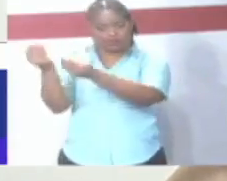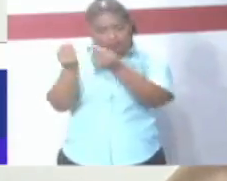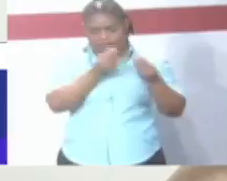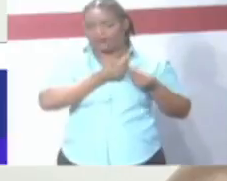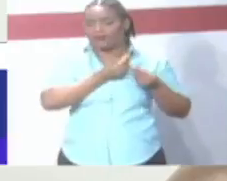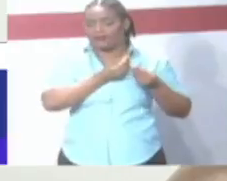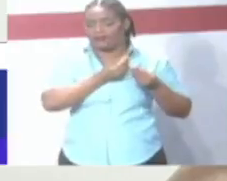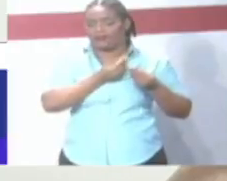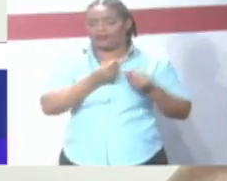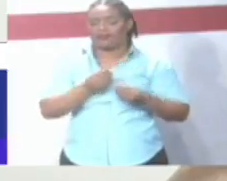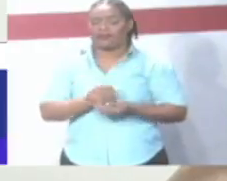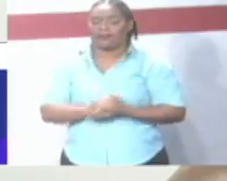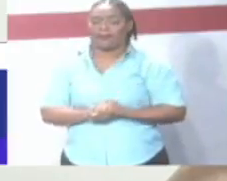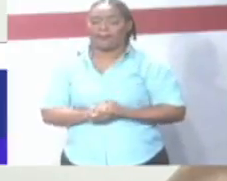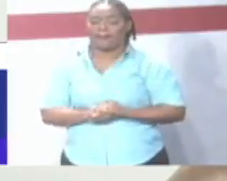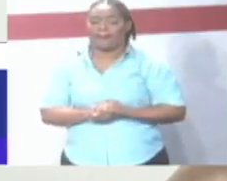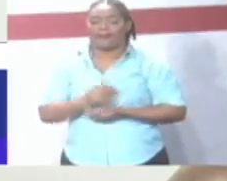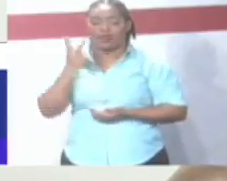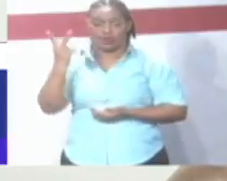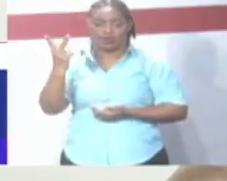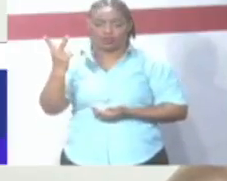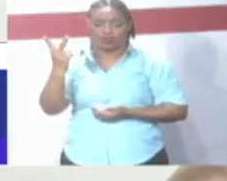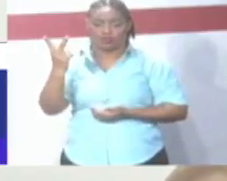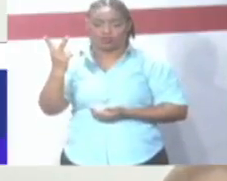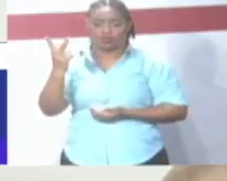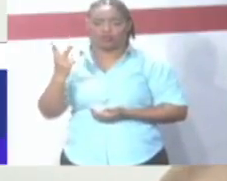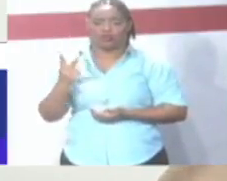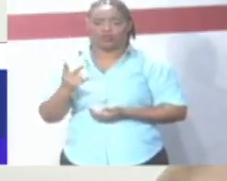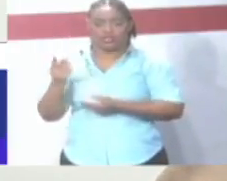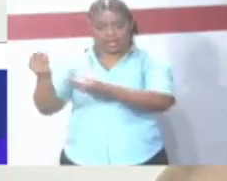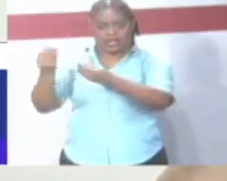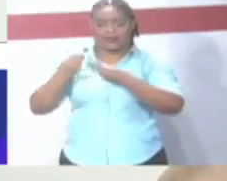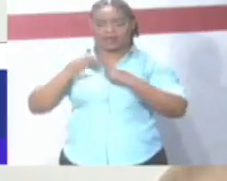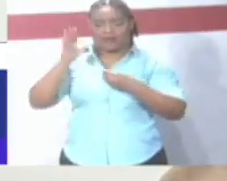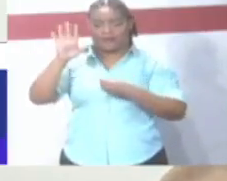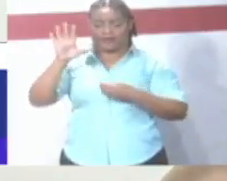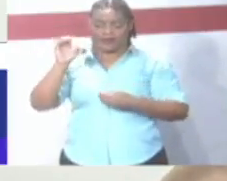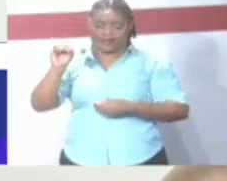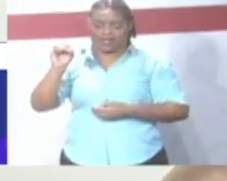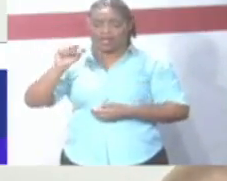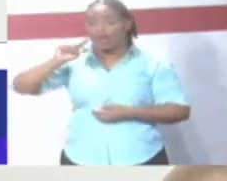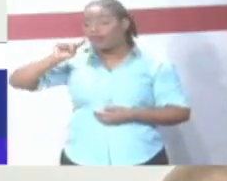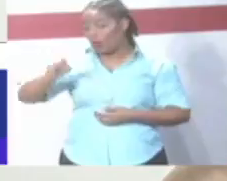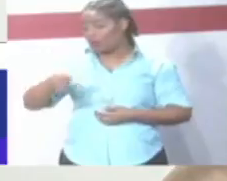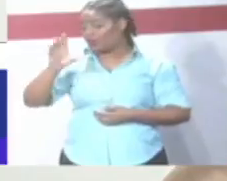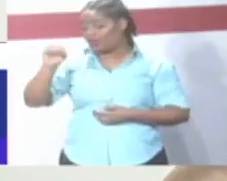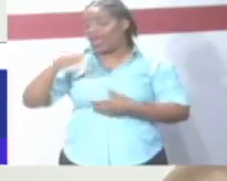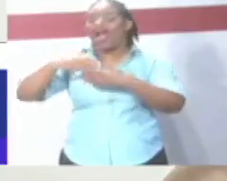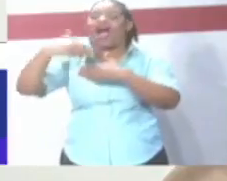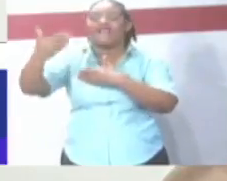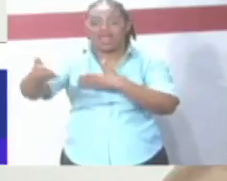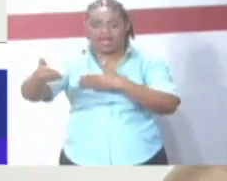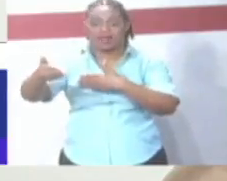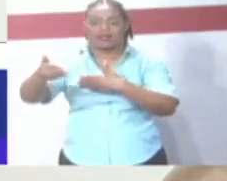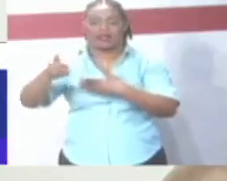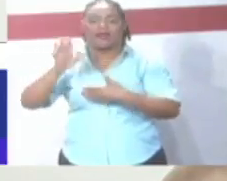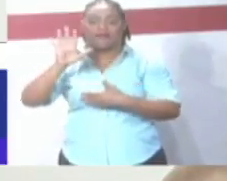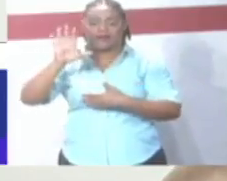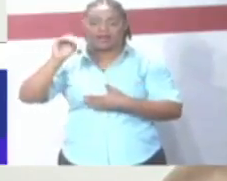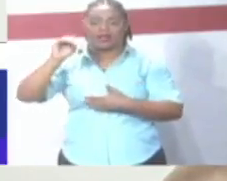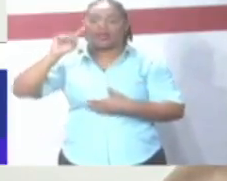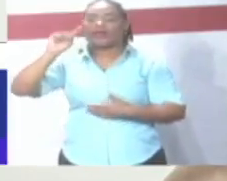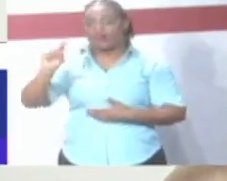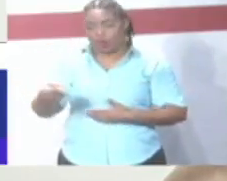2 tranches of 50,000 each. The first tranche is